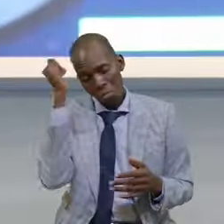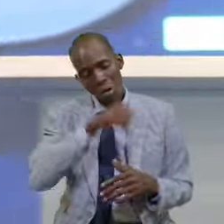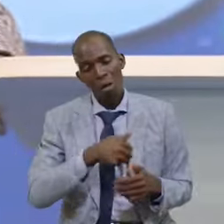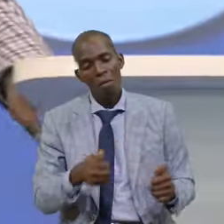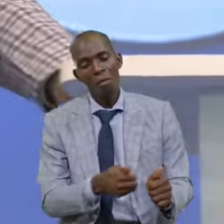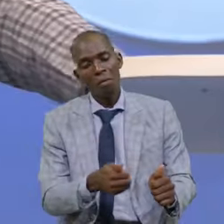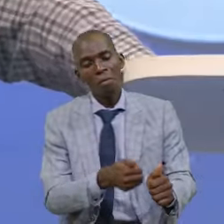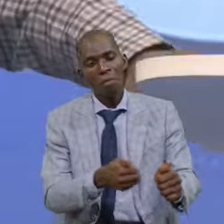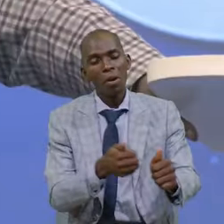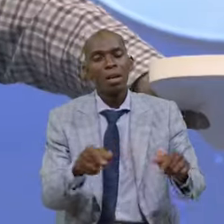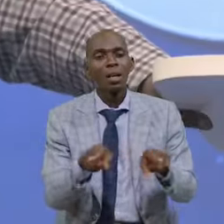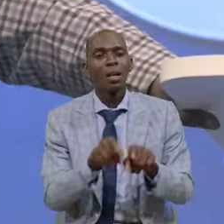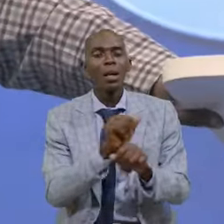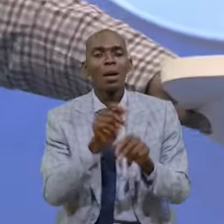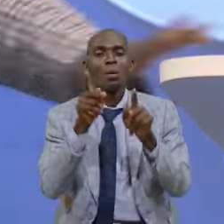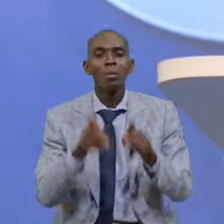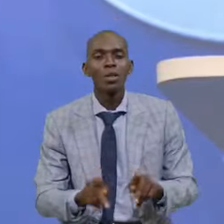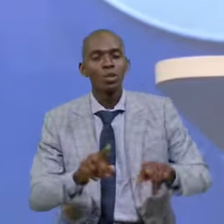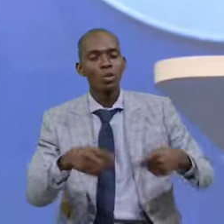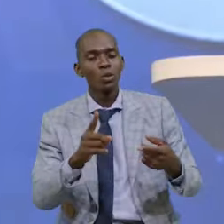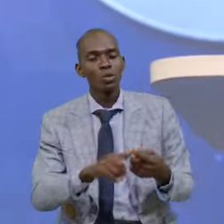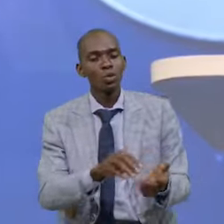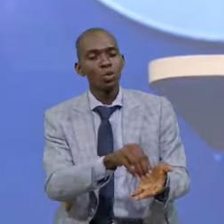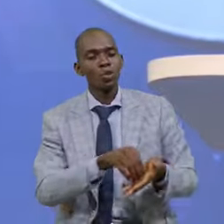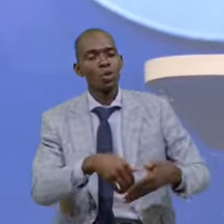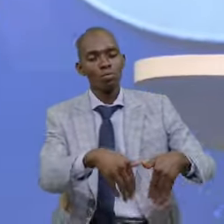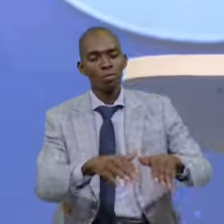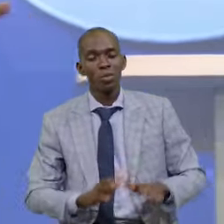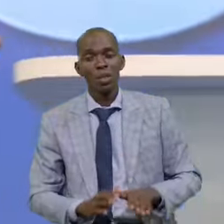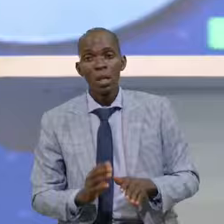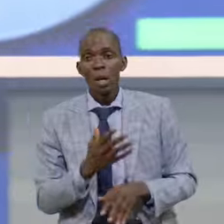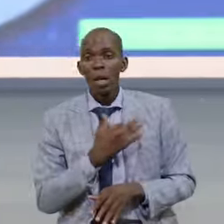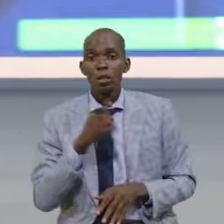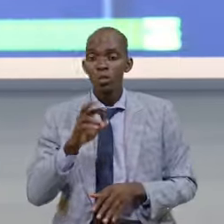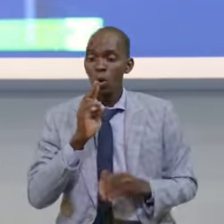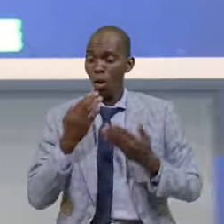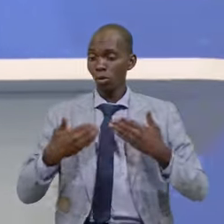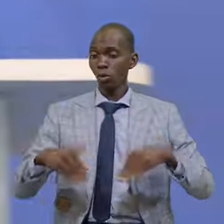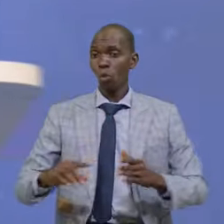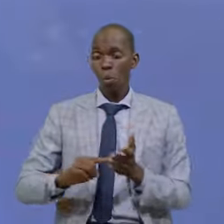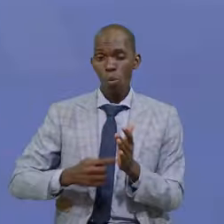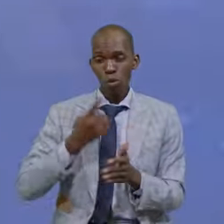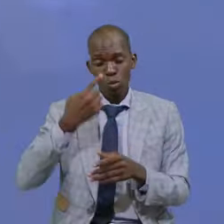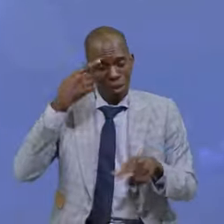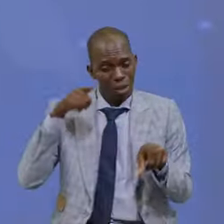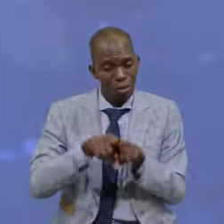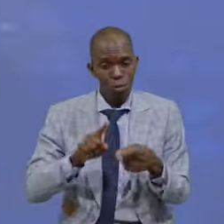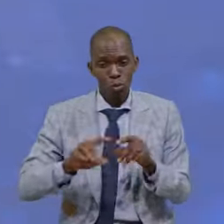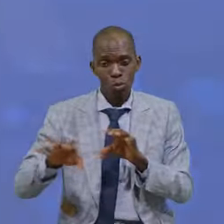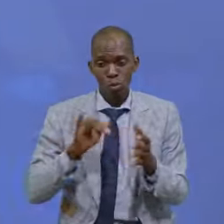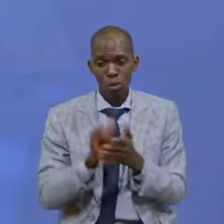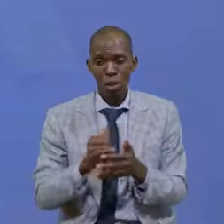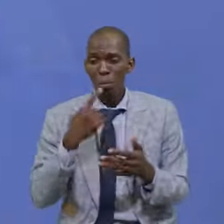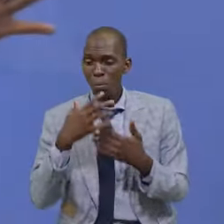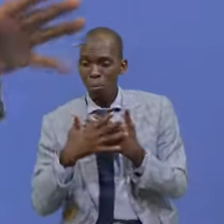person going to his death, and you are sold. And once you make the covenant, and they tell you, if you try